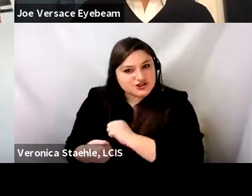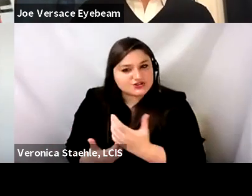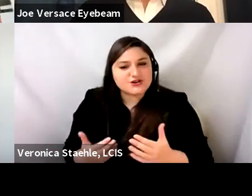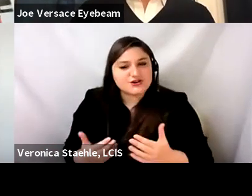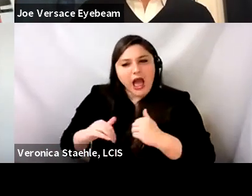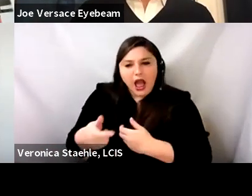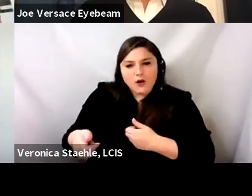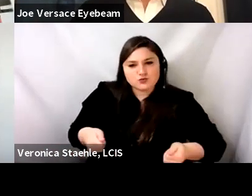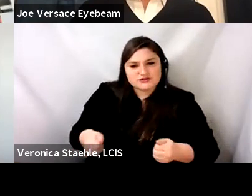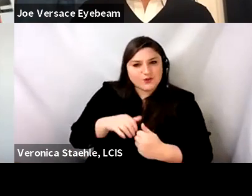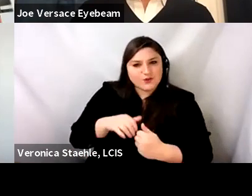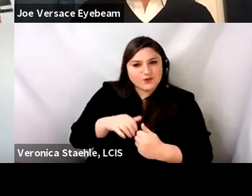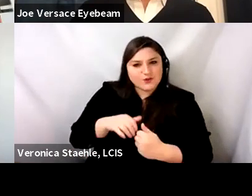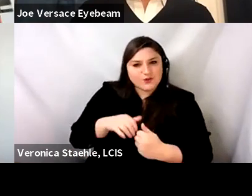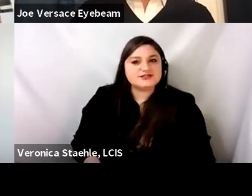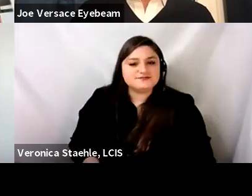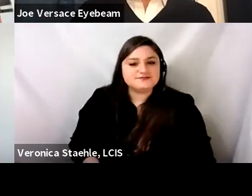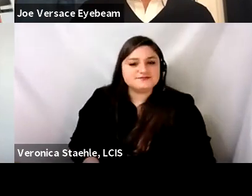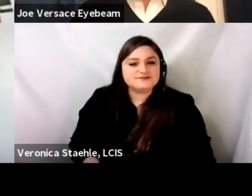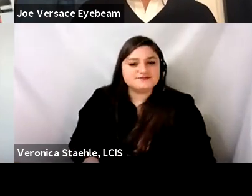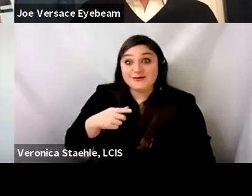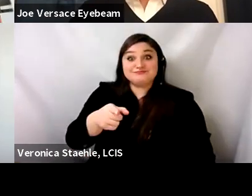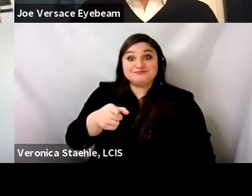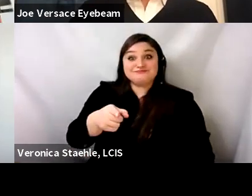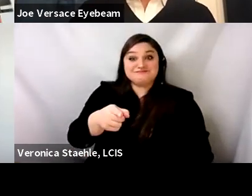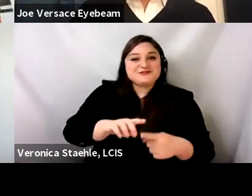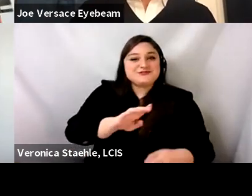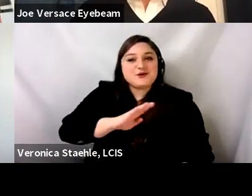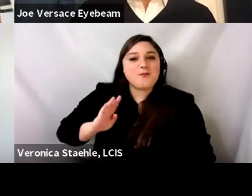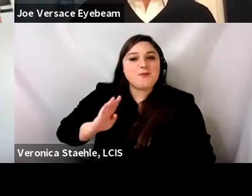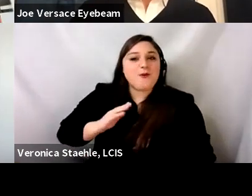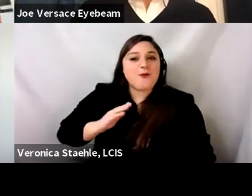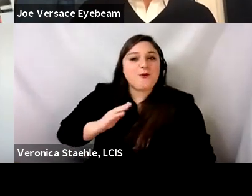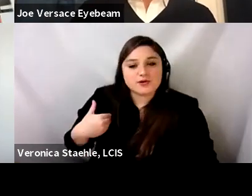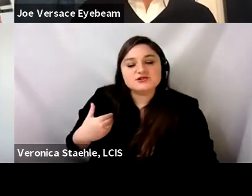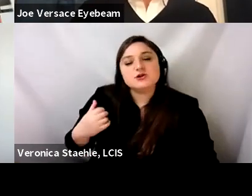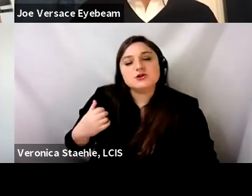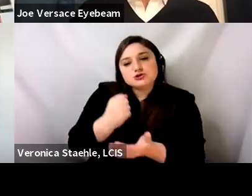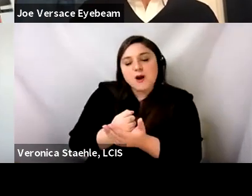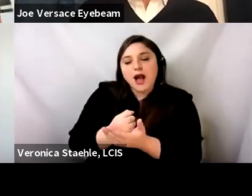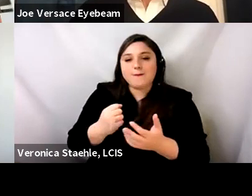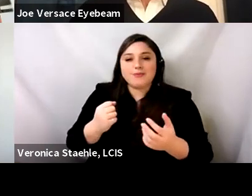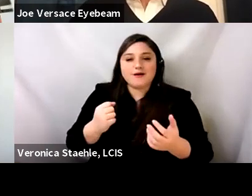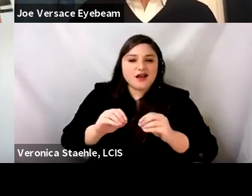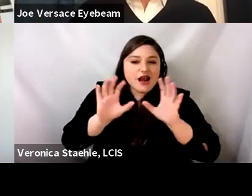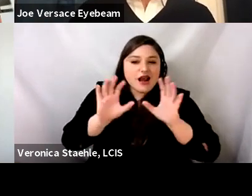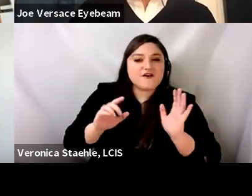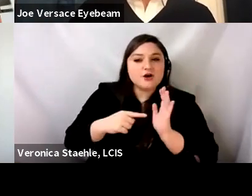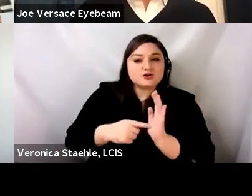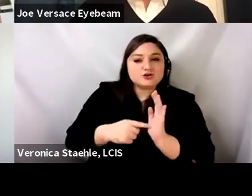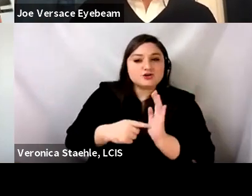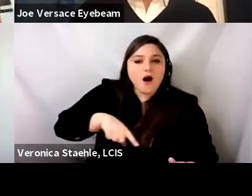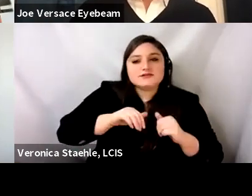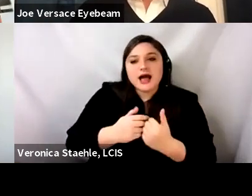And I'm going to start again with board members. I'm just putting you on the spot, but this is about governance, and we're getting a sense of how board members think. And I say that also as being a board member